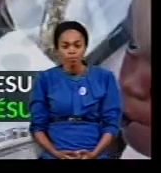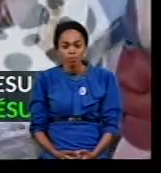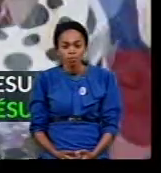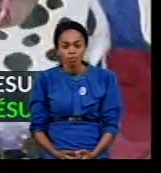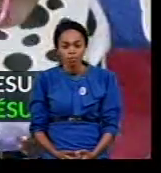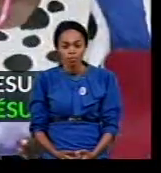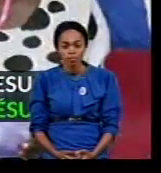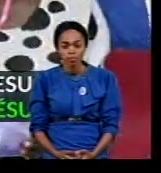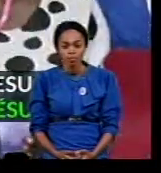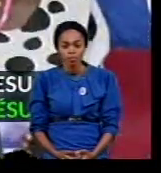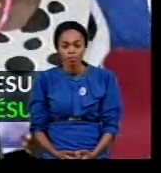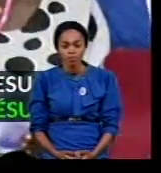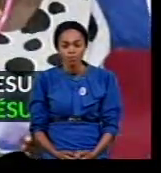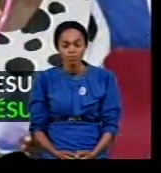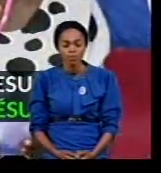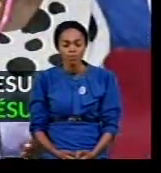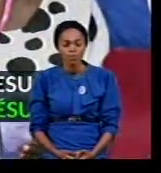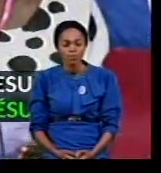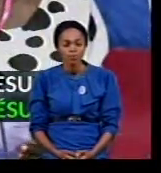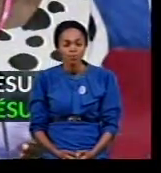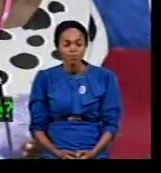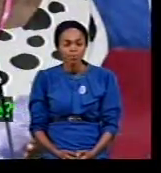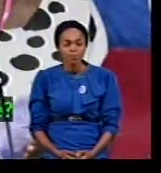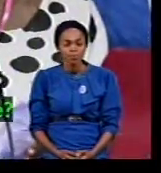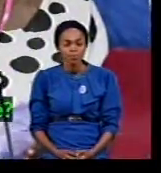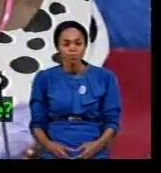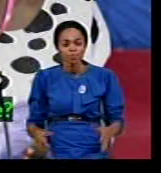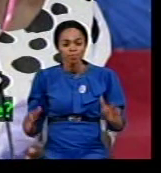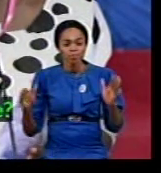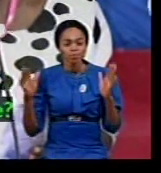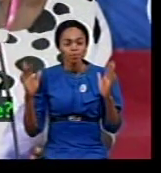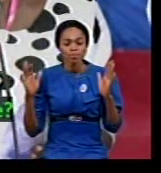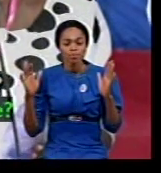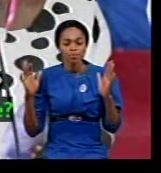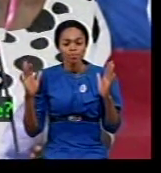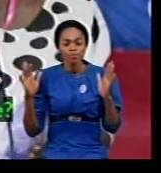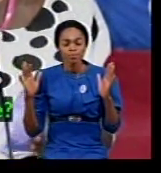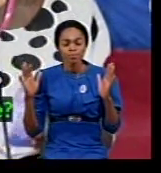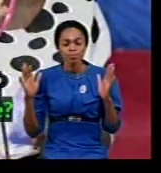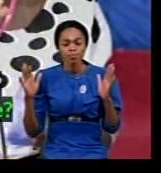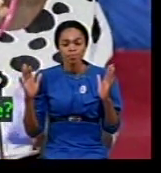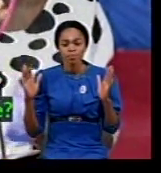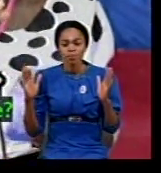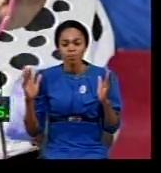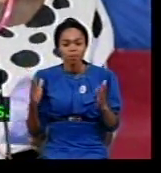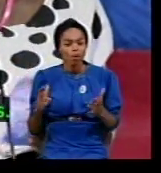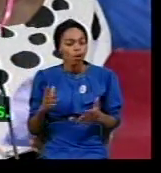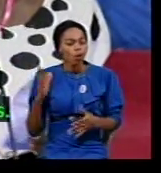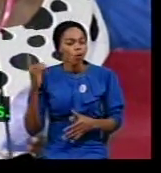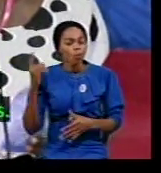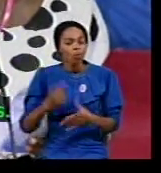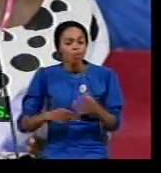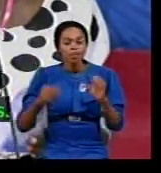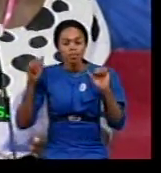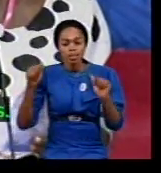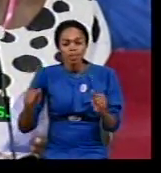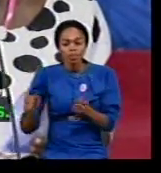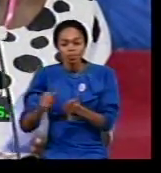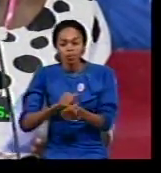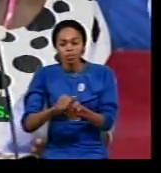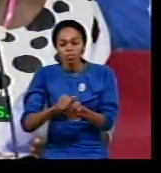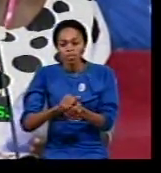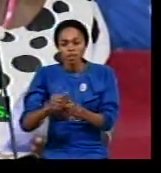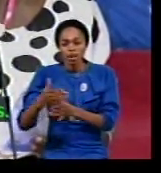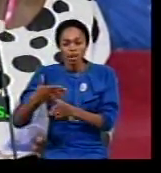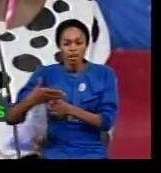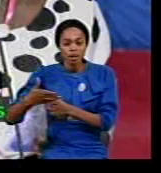Thomas came, they said, we have seen the Lord. He's risen from the dead. According to what he said, I'm going to be delivered to the hands of the sinners. On the